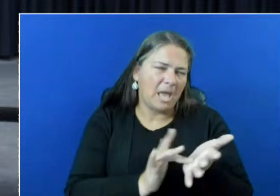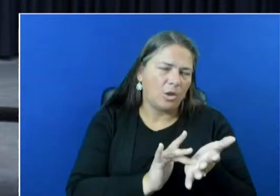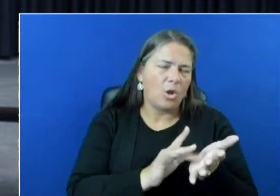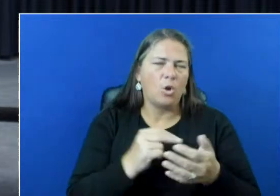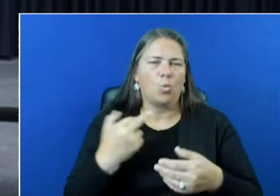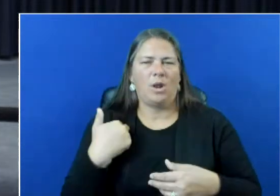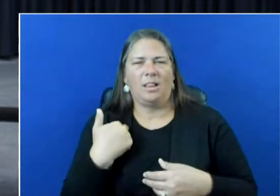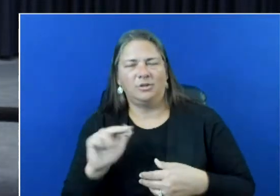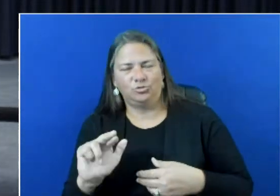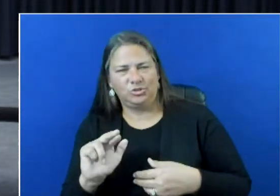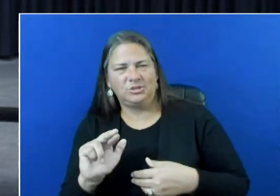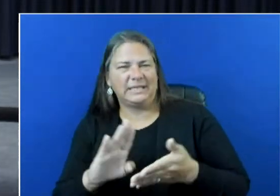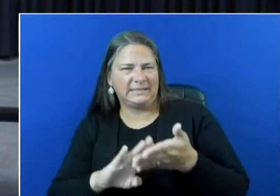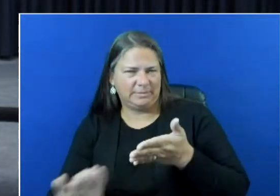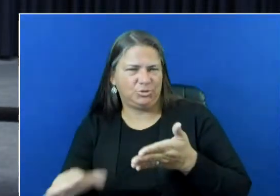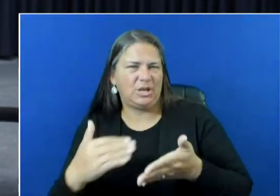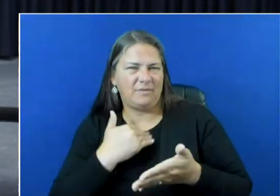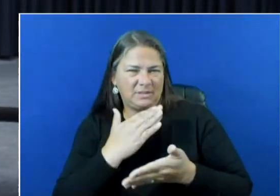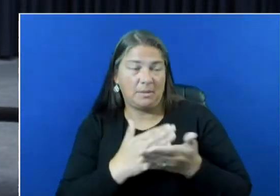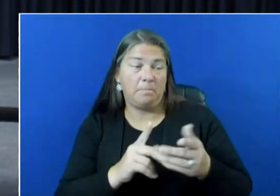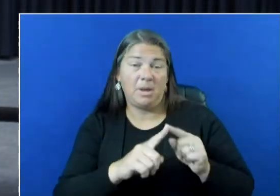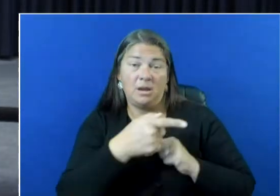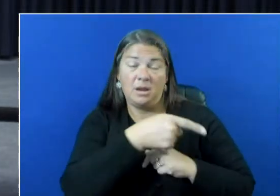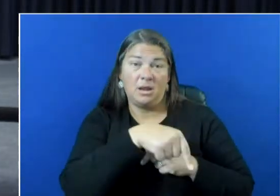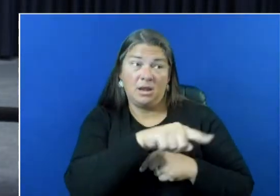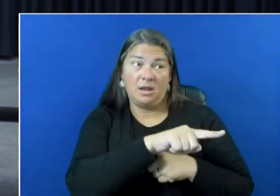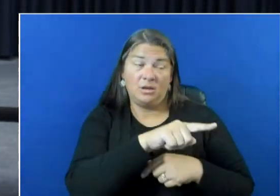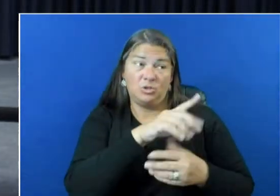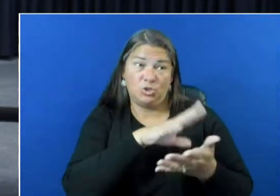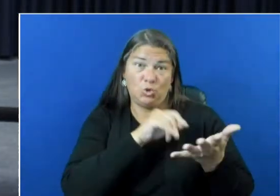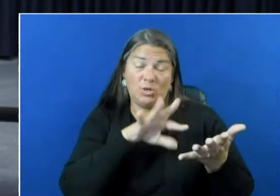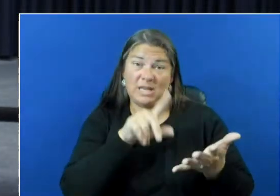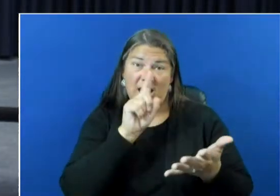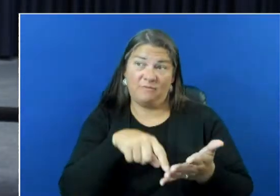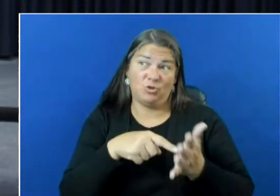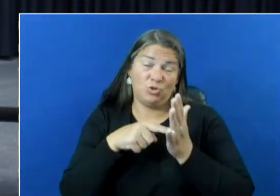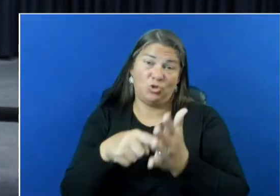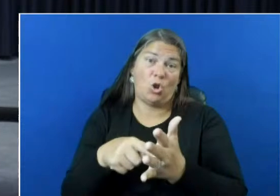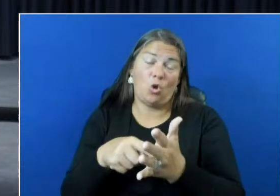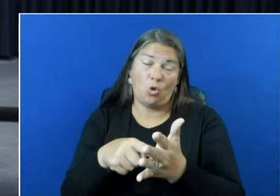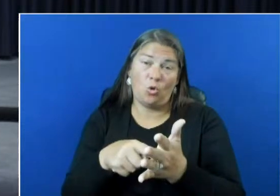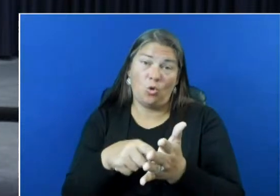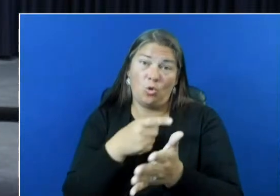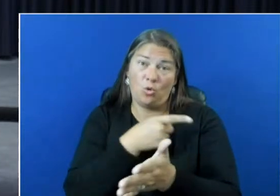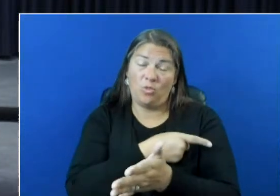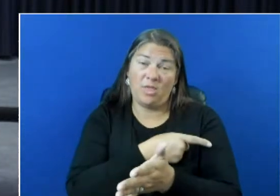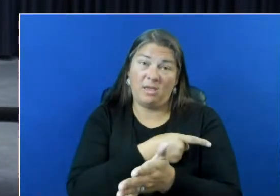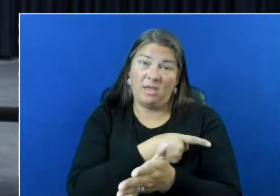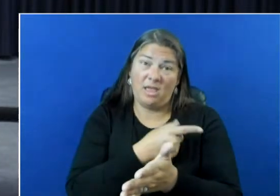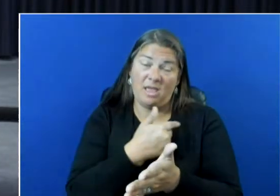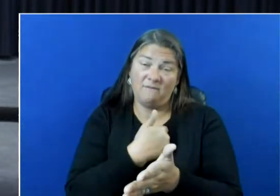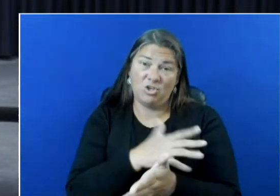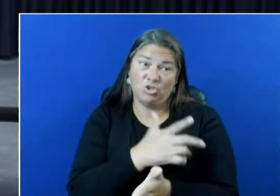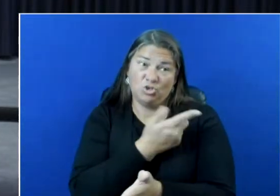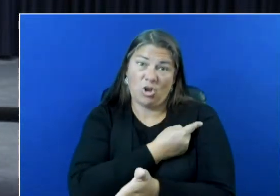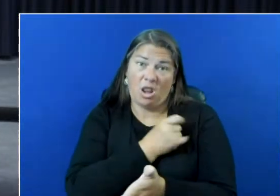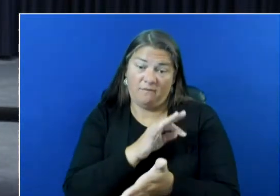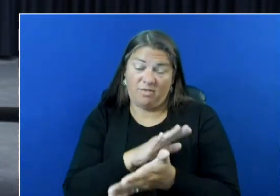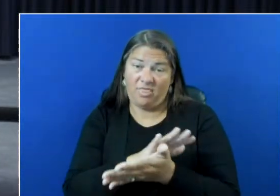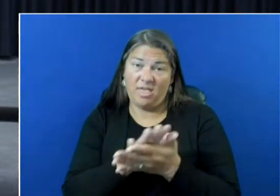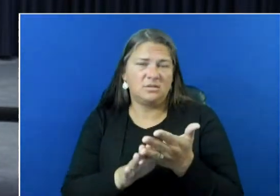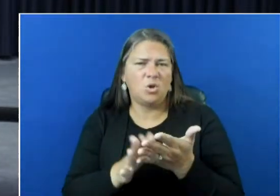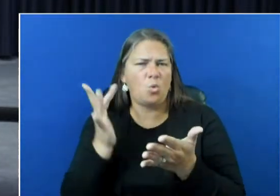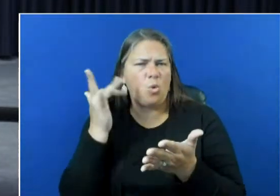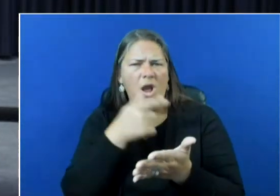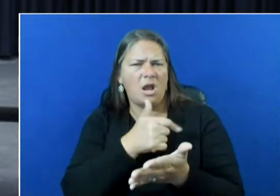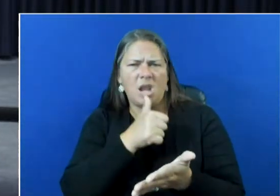an immunization certificate showing they've been inoculated against highly transmissible diseases. So I'm wondering what makes COVID different and why